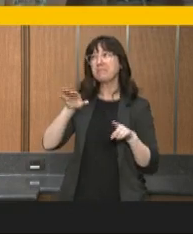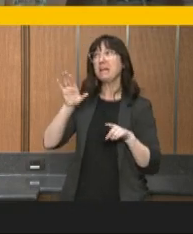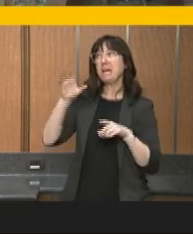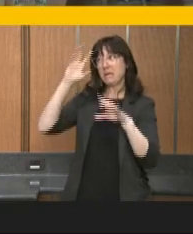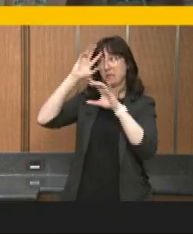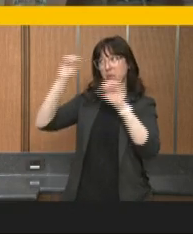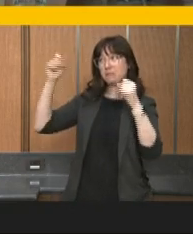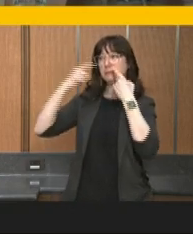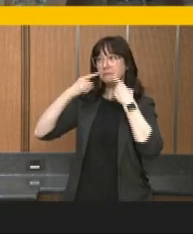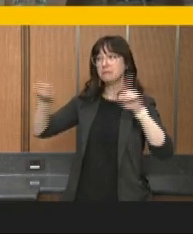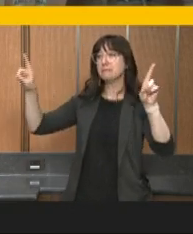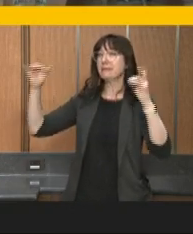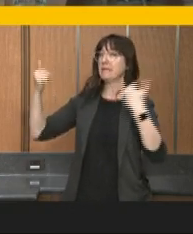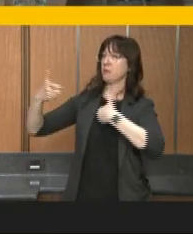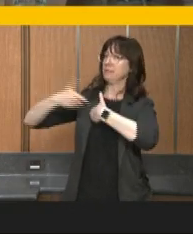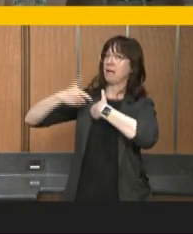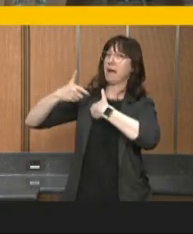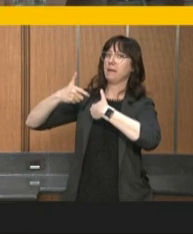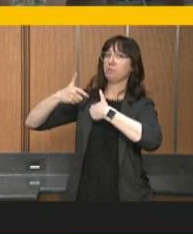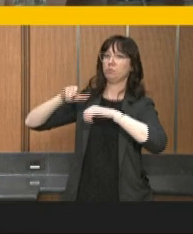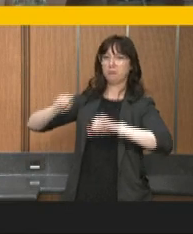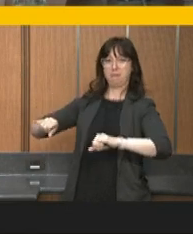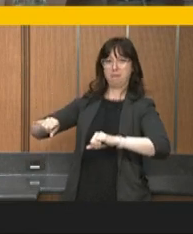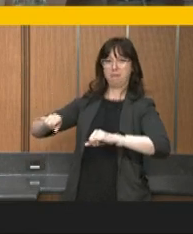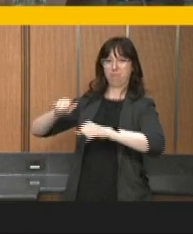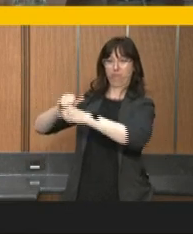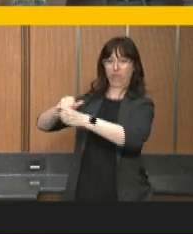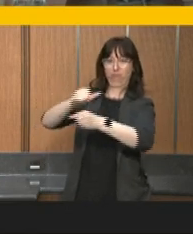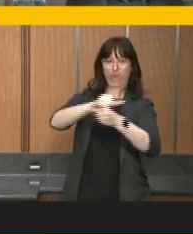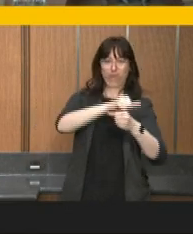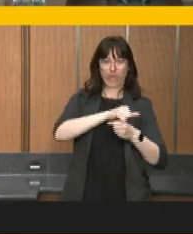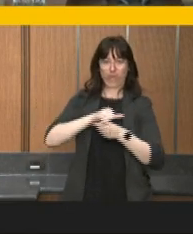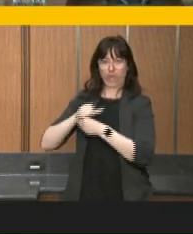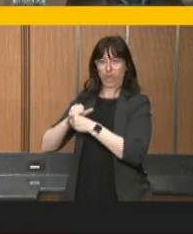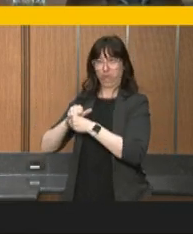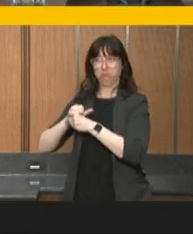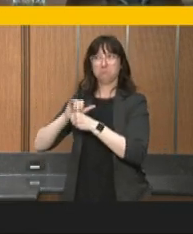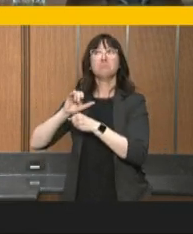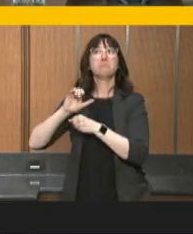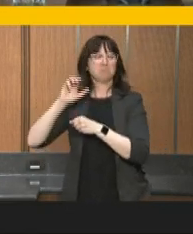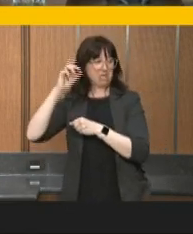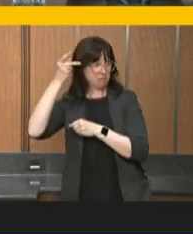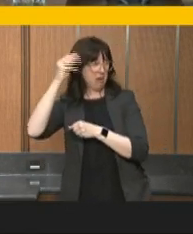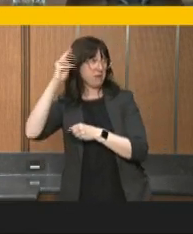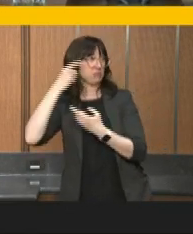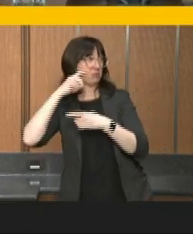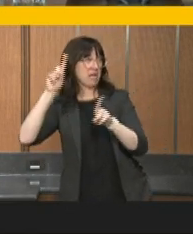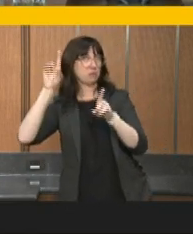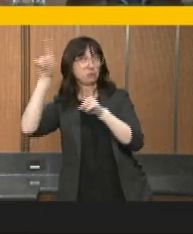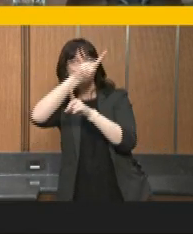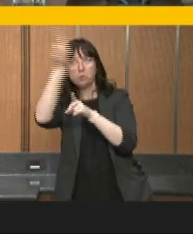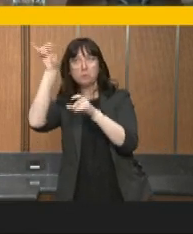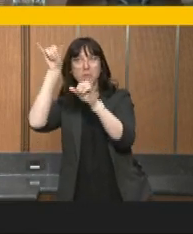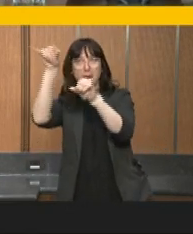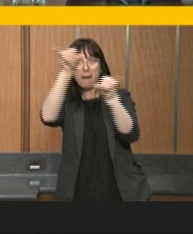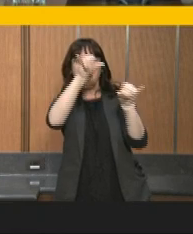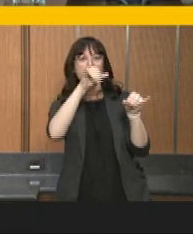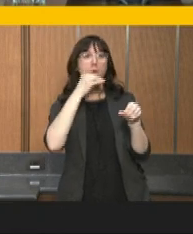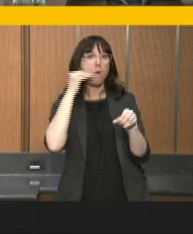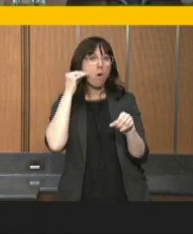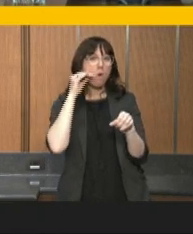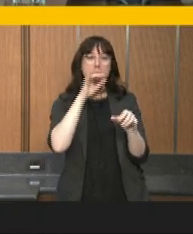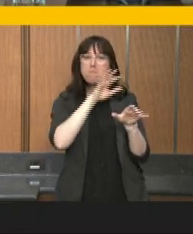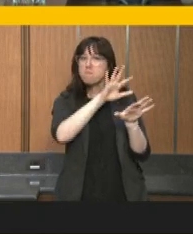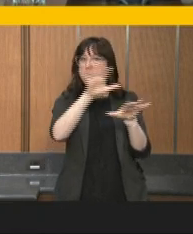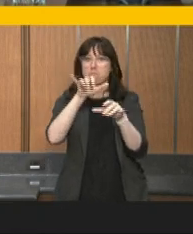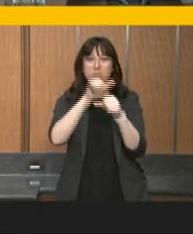everyone, it's time to stay put. We hear your prime minister saying to Canadians, now's the time to stay at home. And so